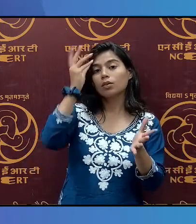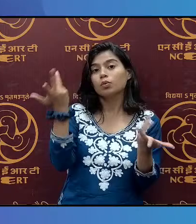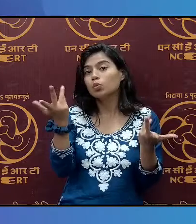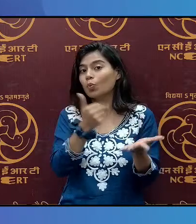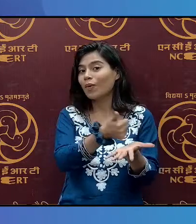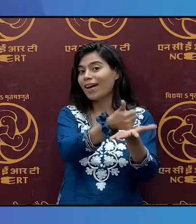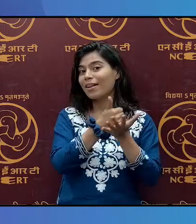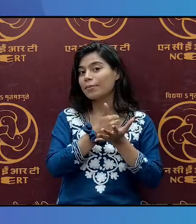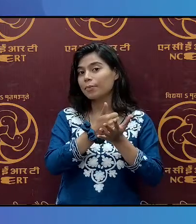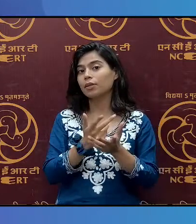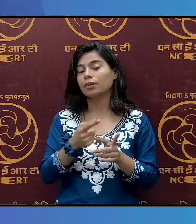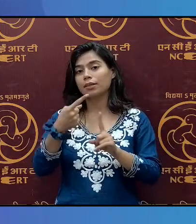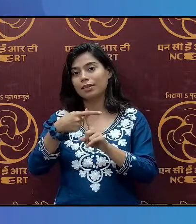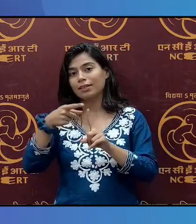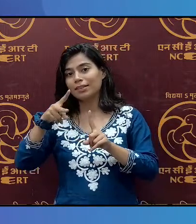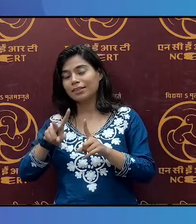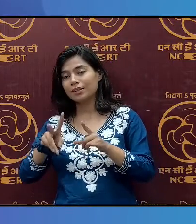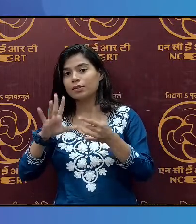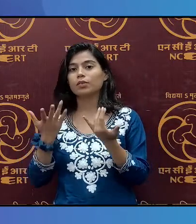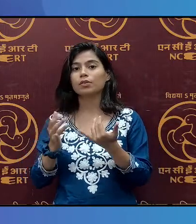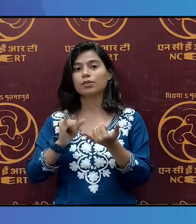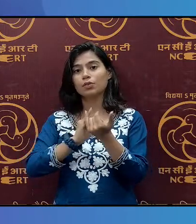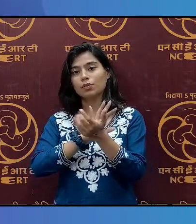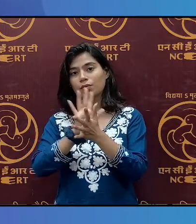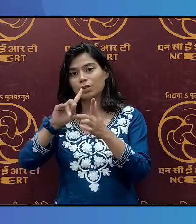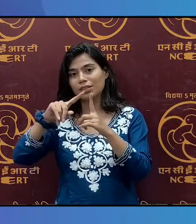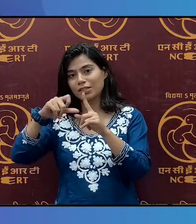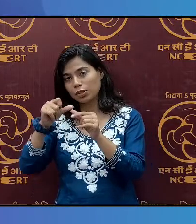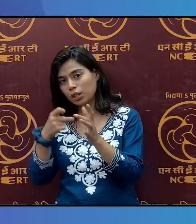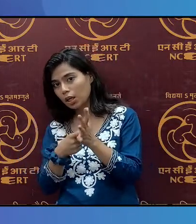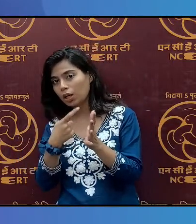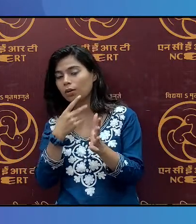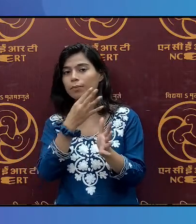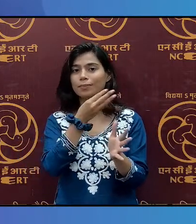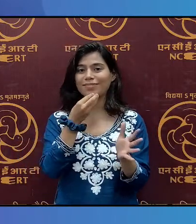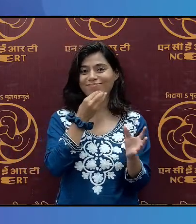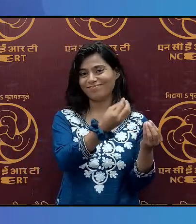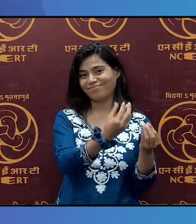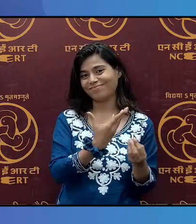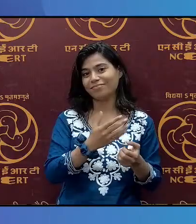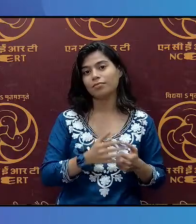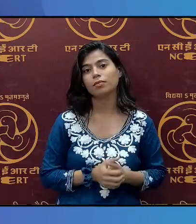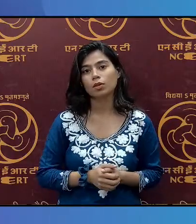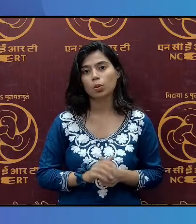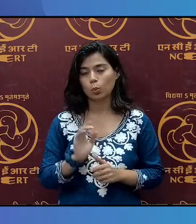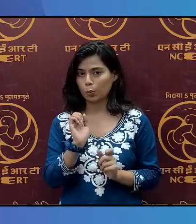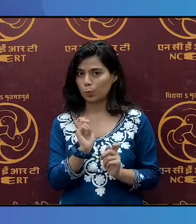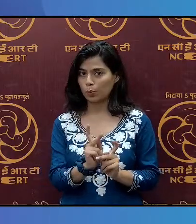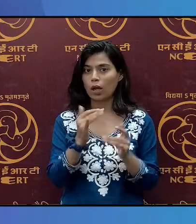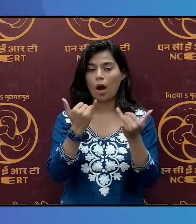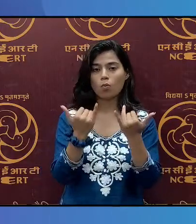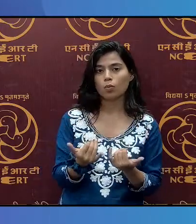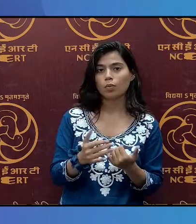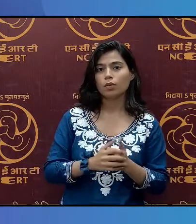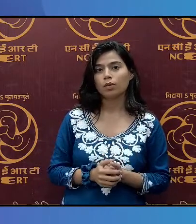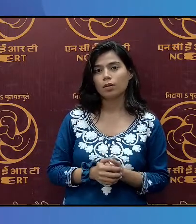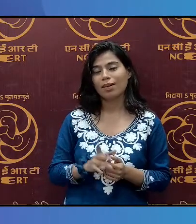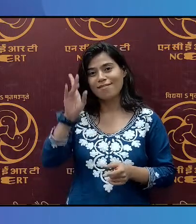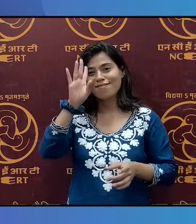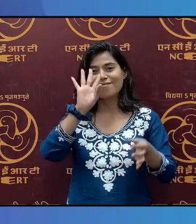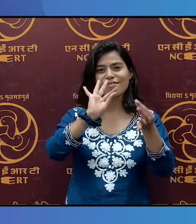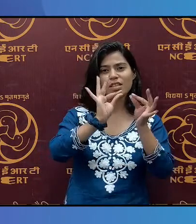So, Dr. T.V. Somashekar, your answer please. Yes. Okay, now fixing the